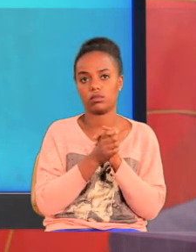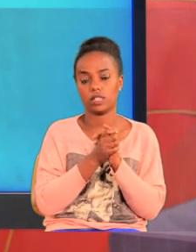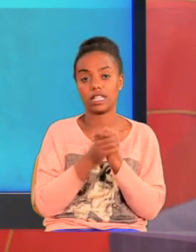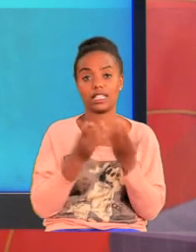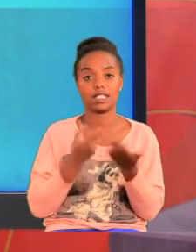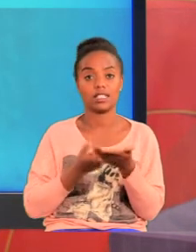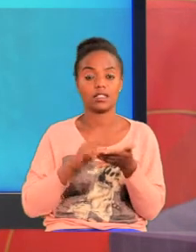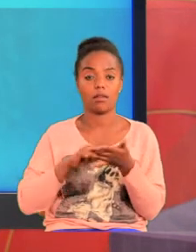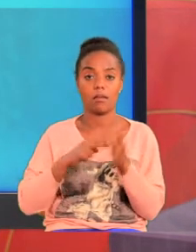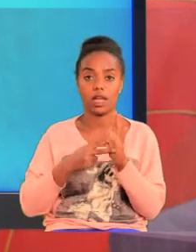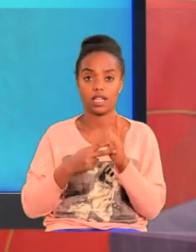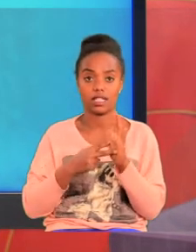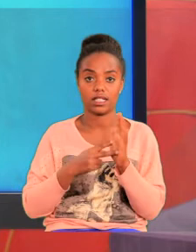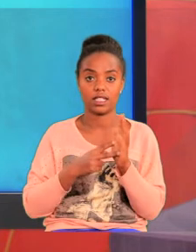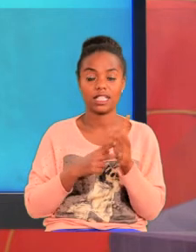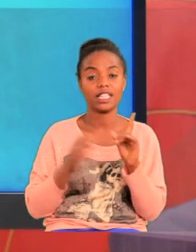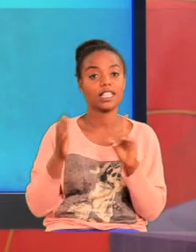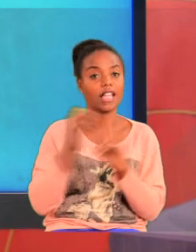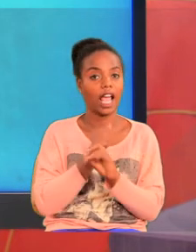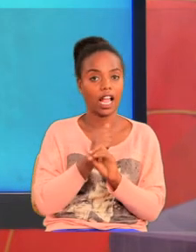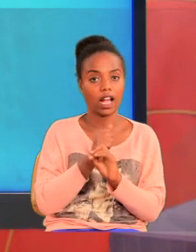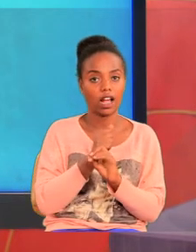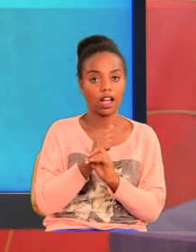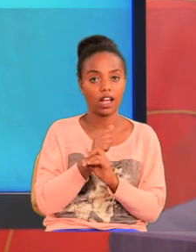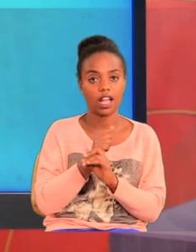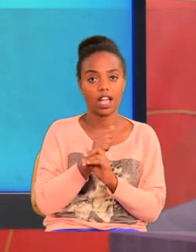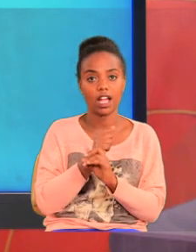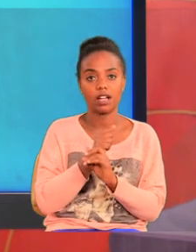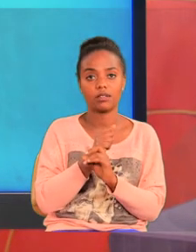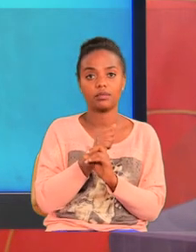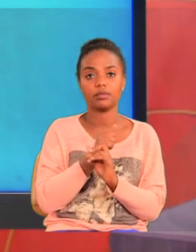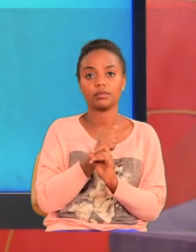This means, take